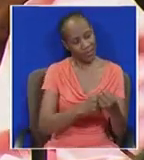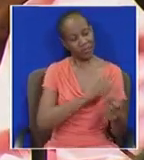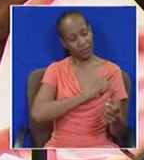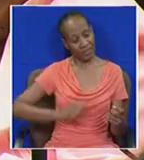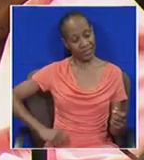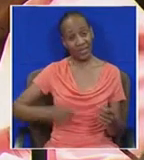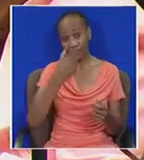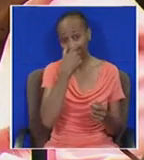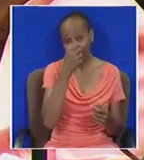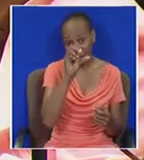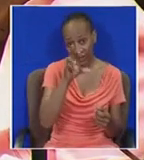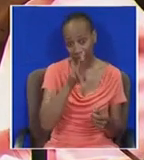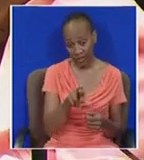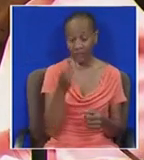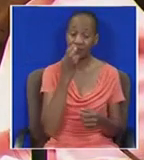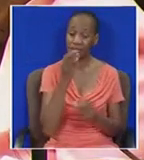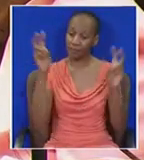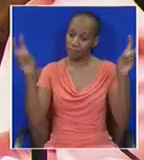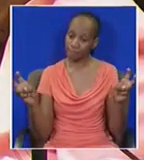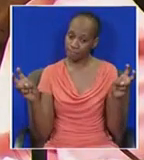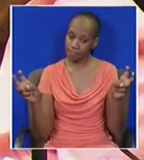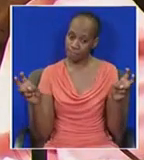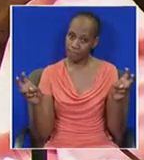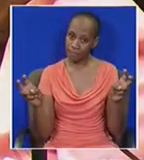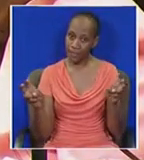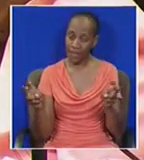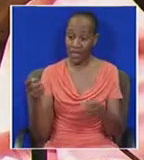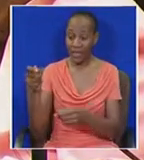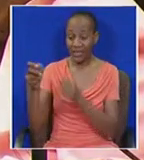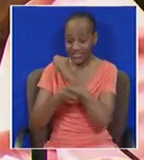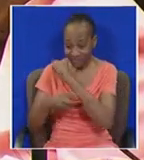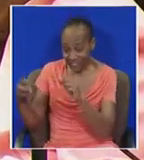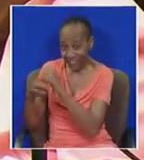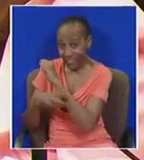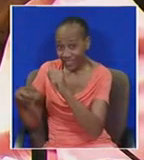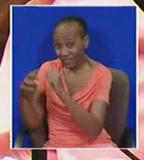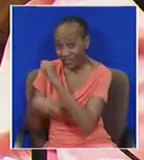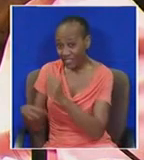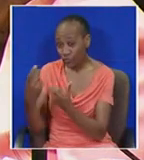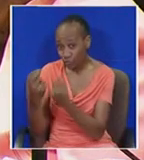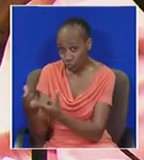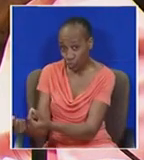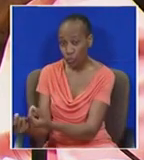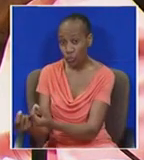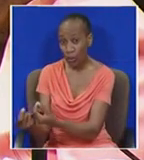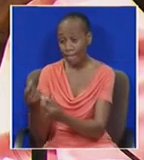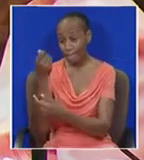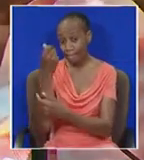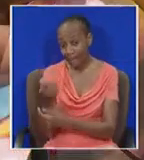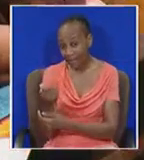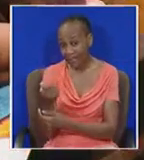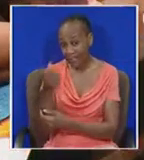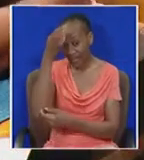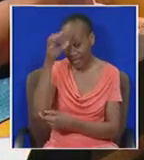President Ramaphosa. We open quotes, "Amasela atshontsha imali kahulumeni